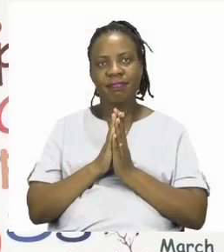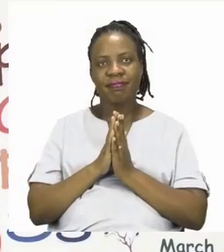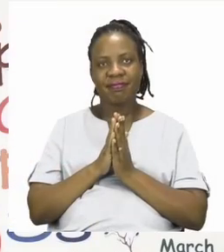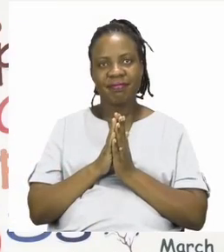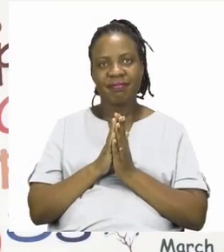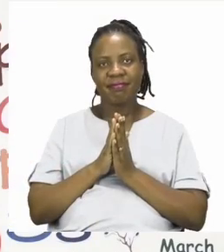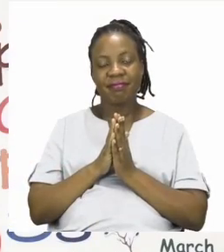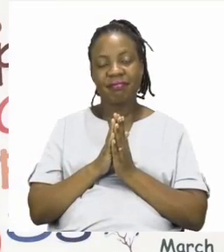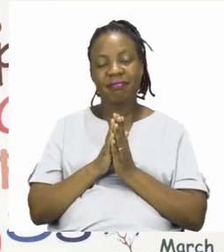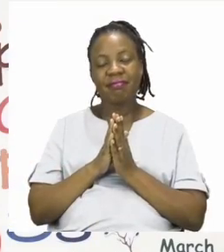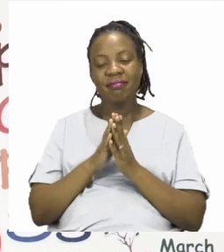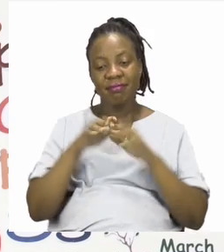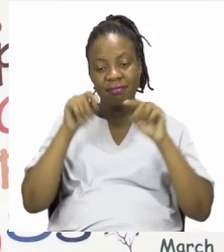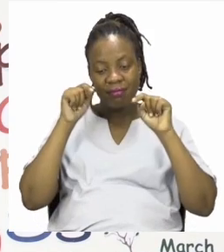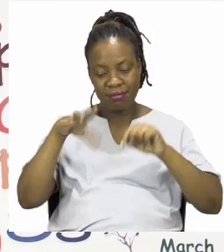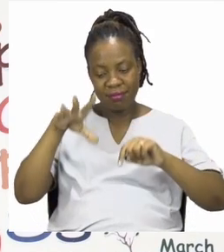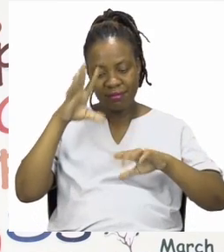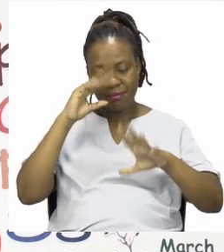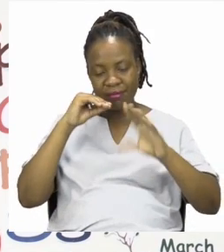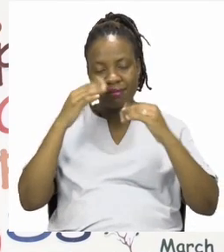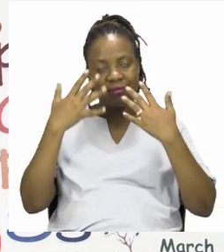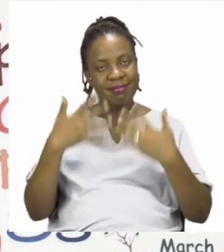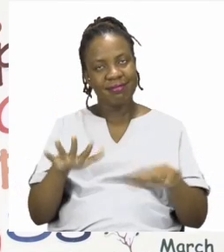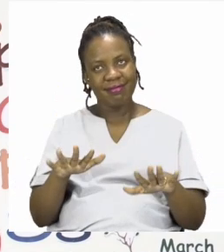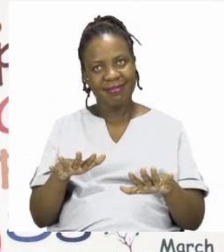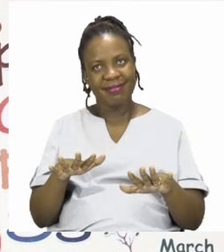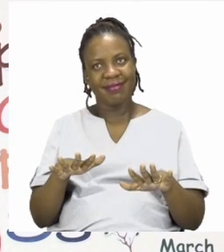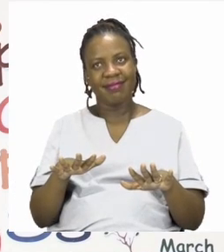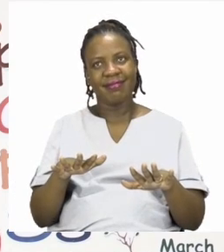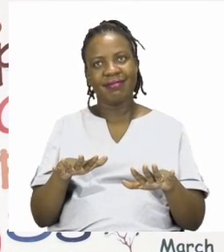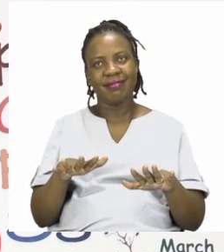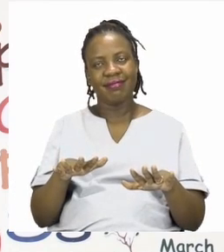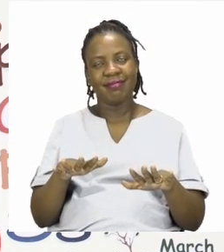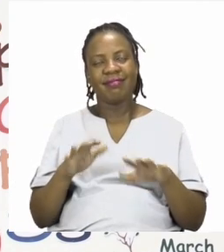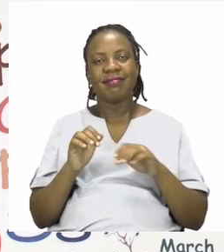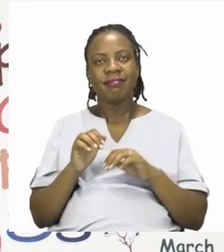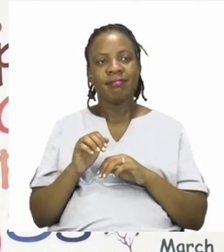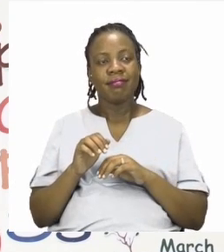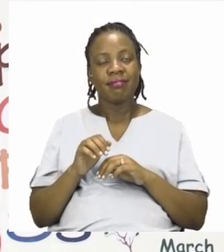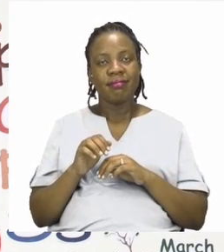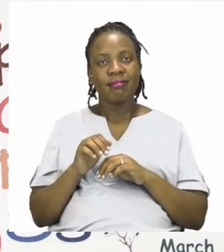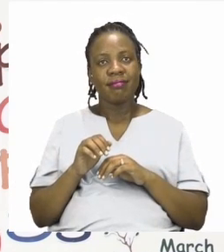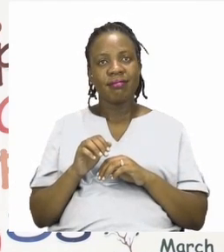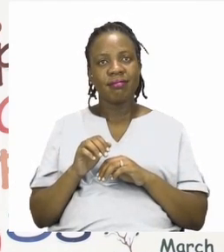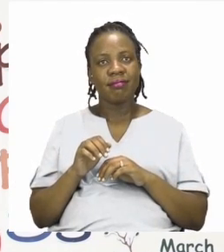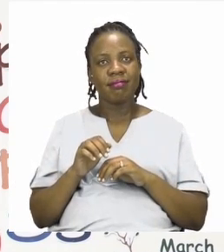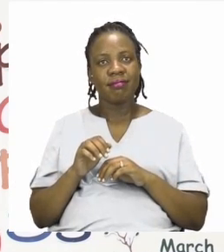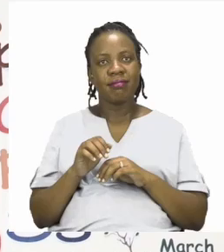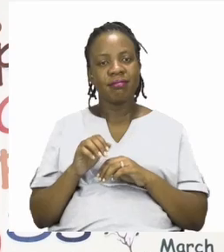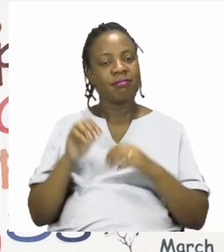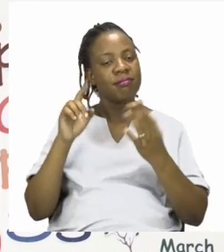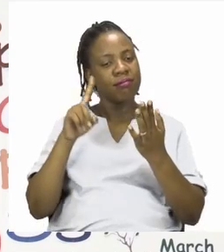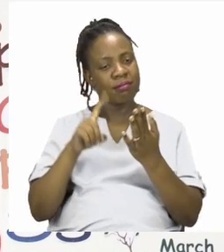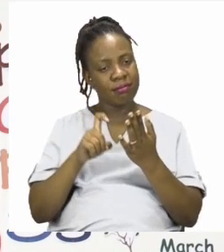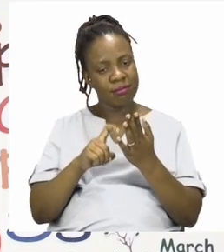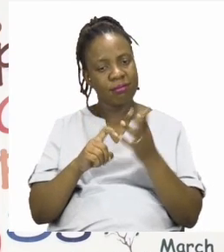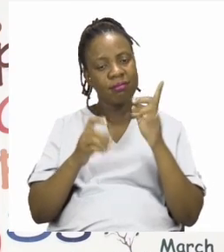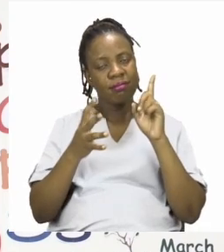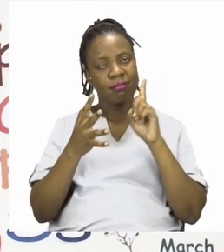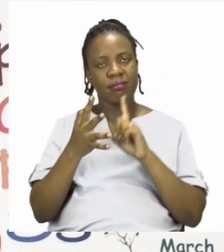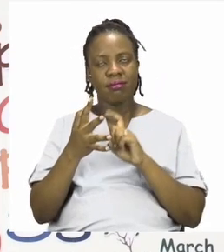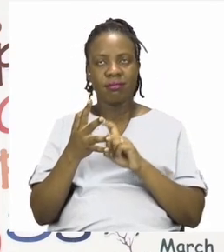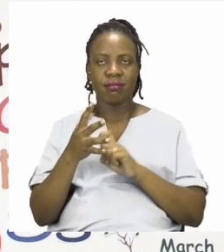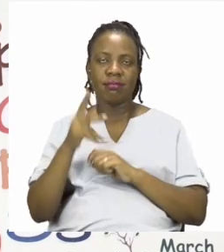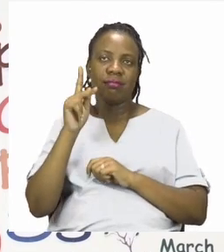We came to the end of today's lesson, everyone. But before we go, we need to sanitize.